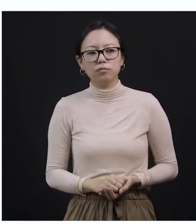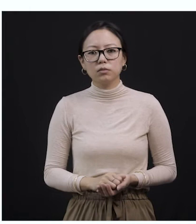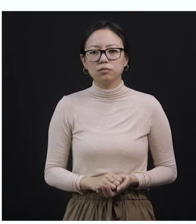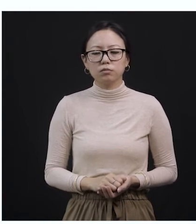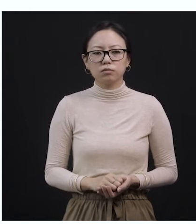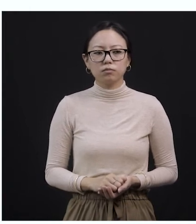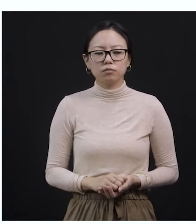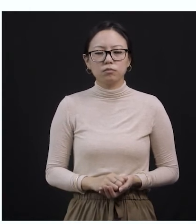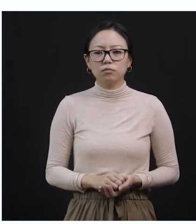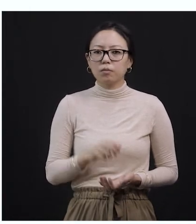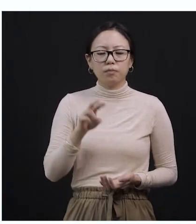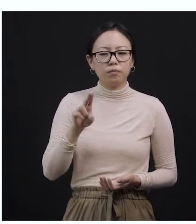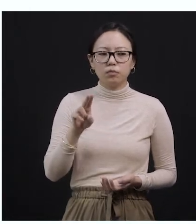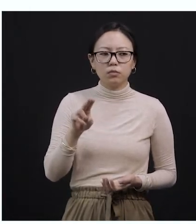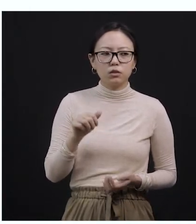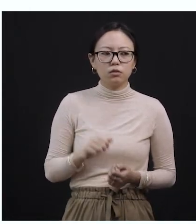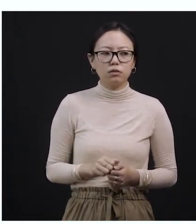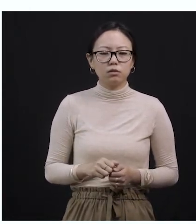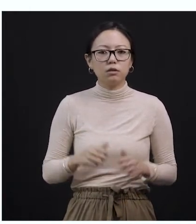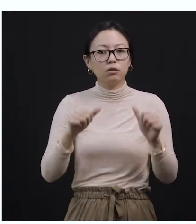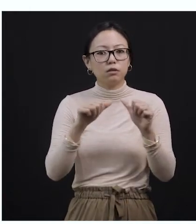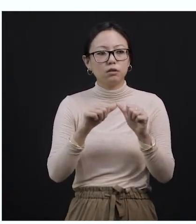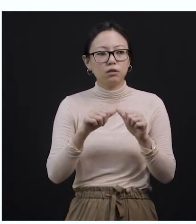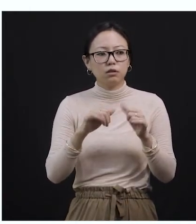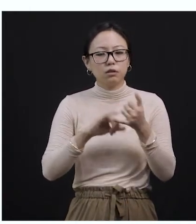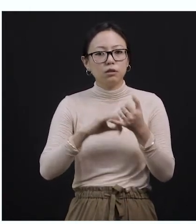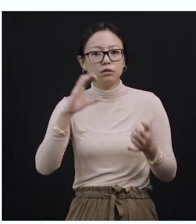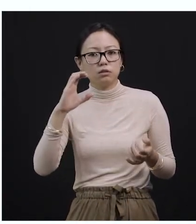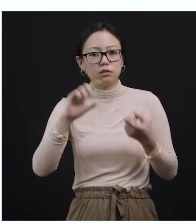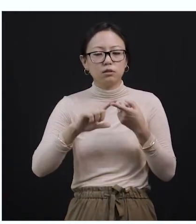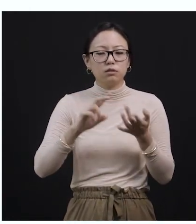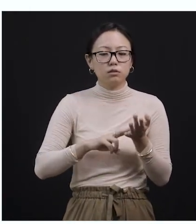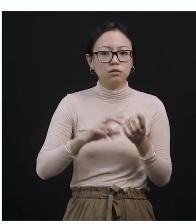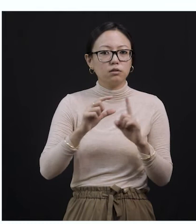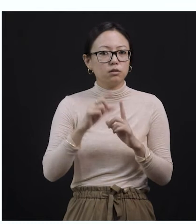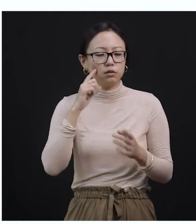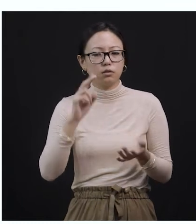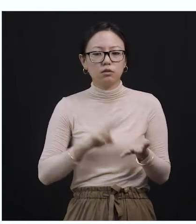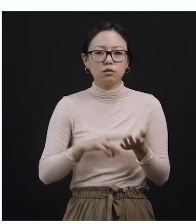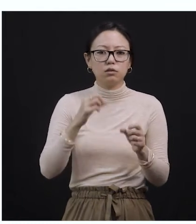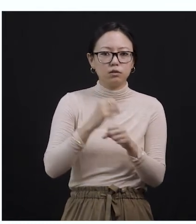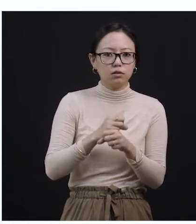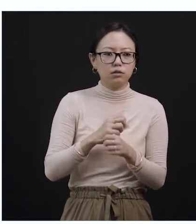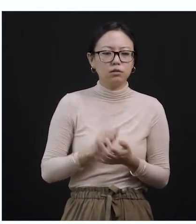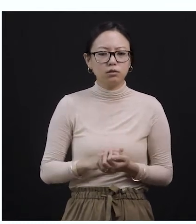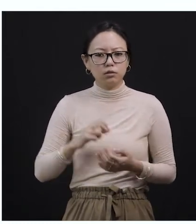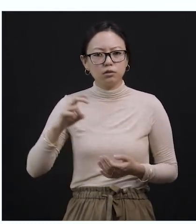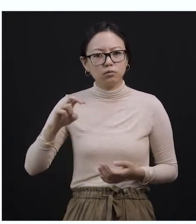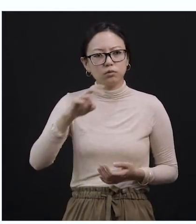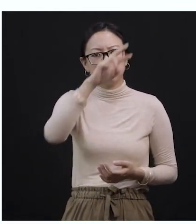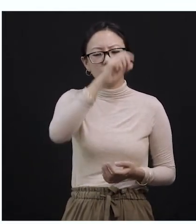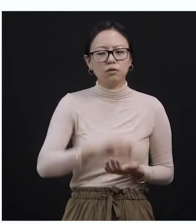up. Going up the stairs, as he went up, the numbers increased. This shows the